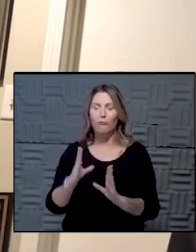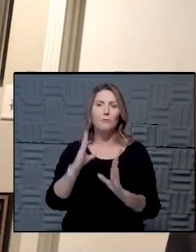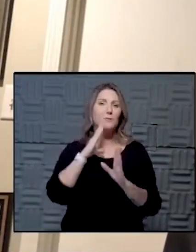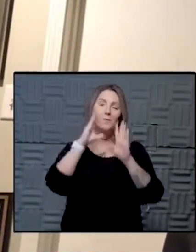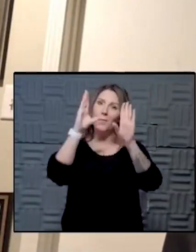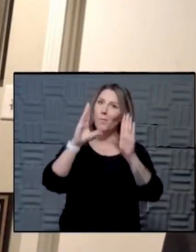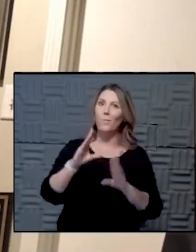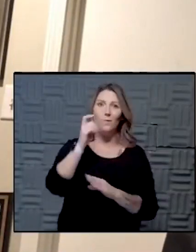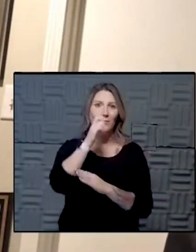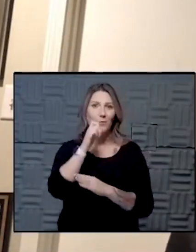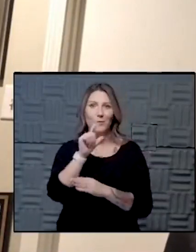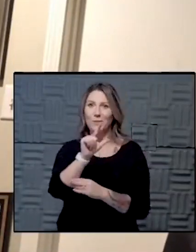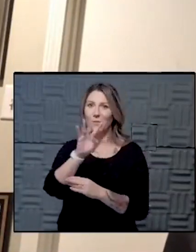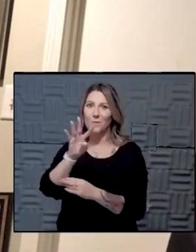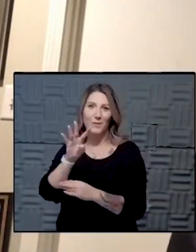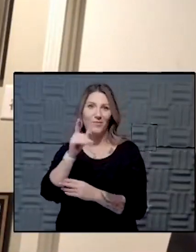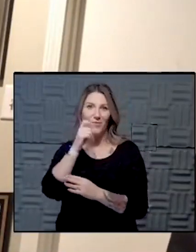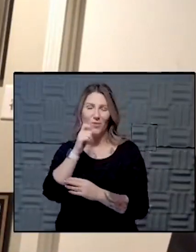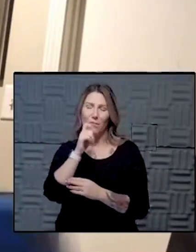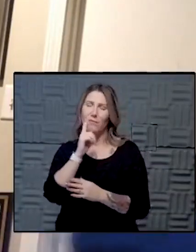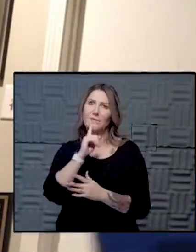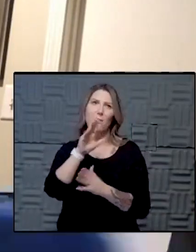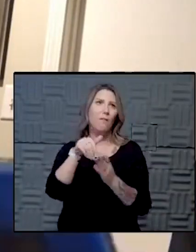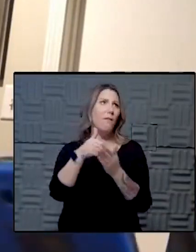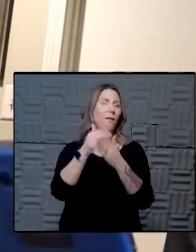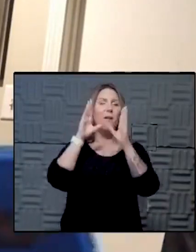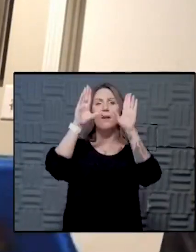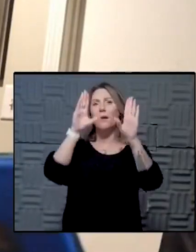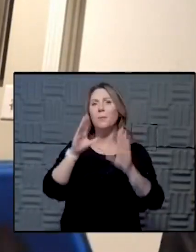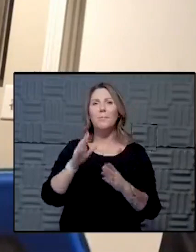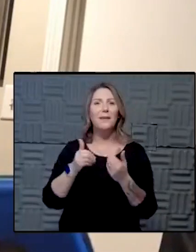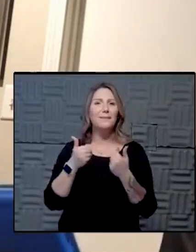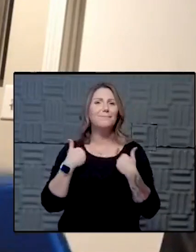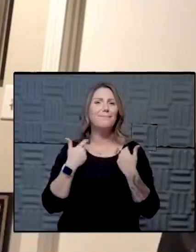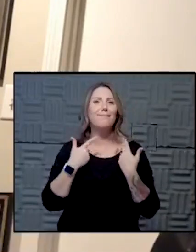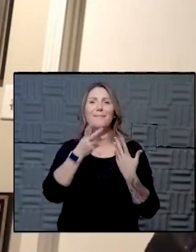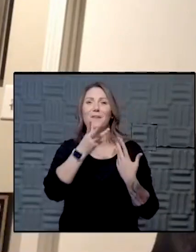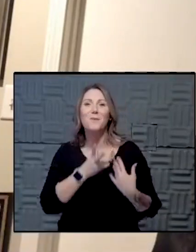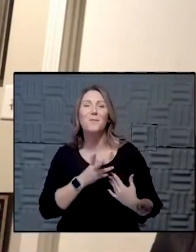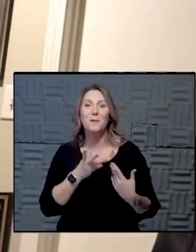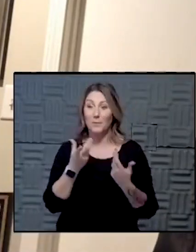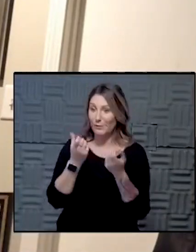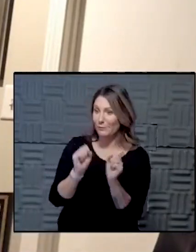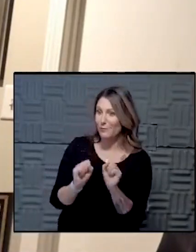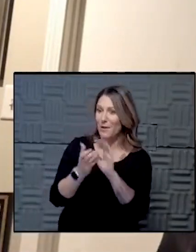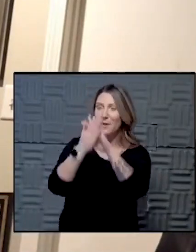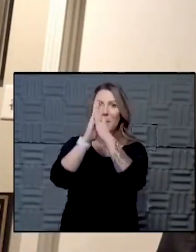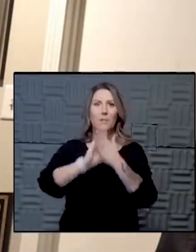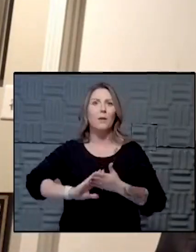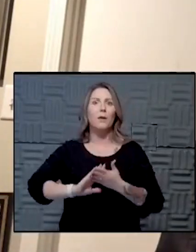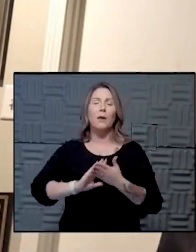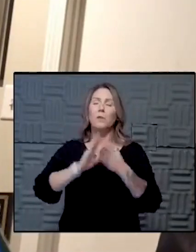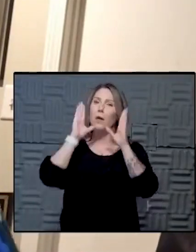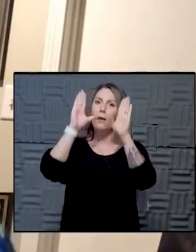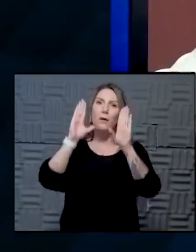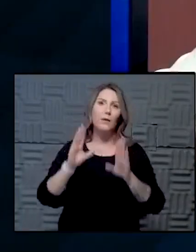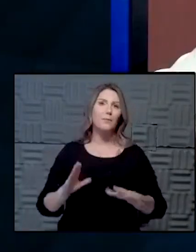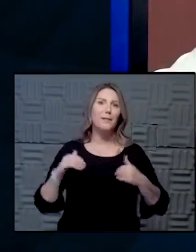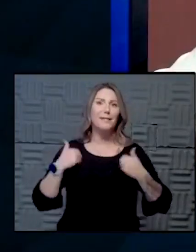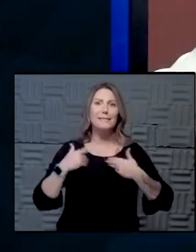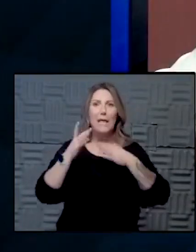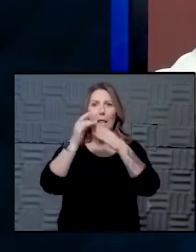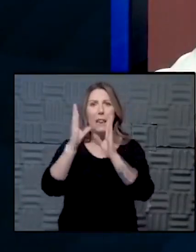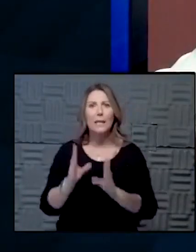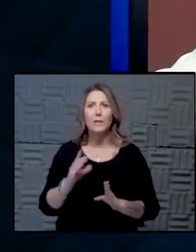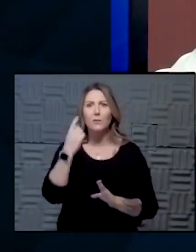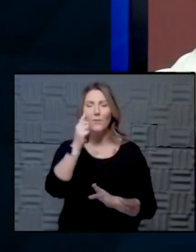24 girls, and they're all amazing young women. And that's what we're trying to help them become, is amazing young leaders and women. That's the best. Do you